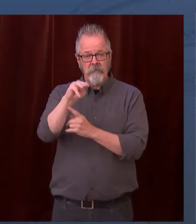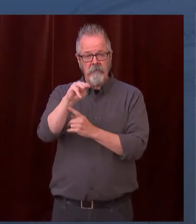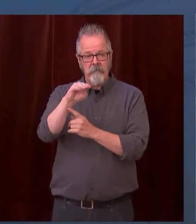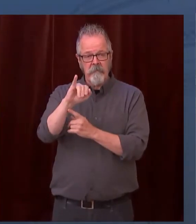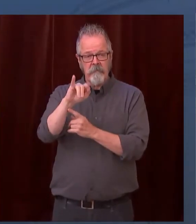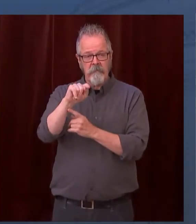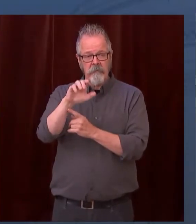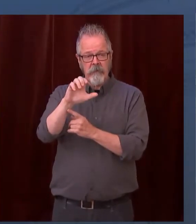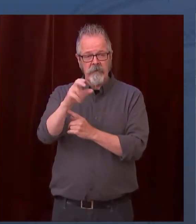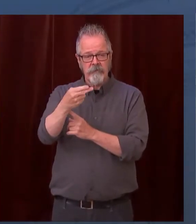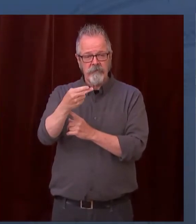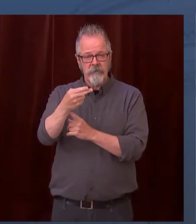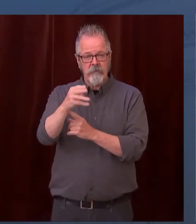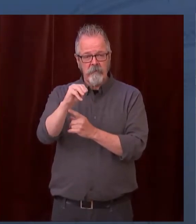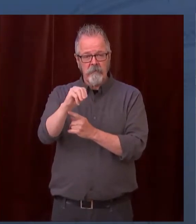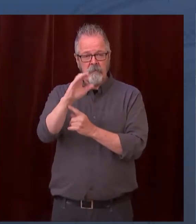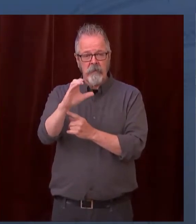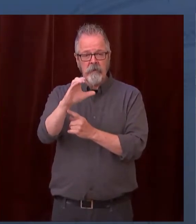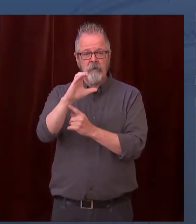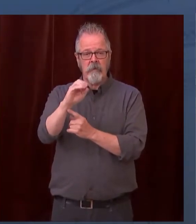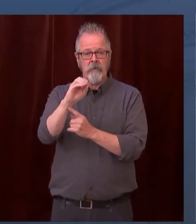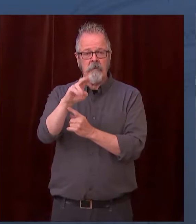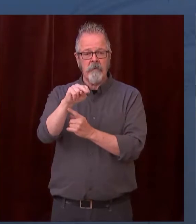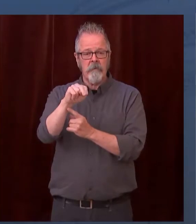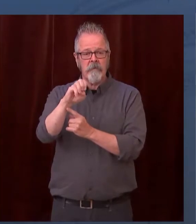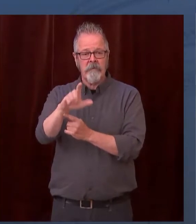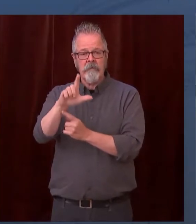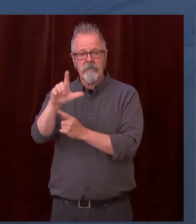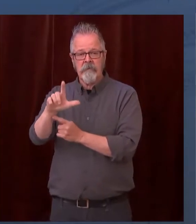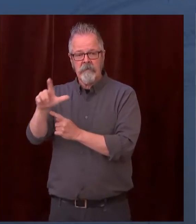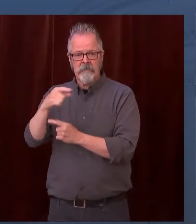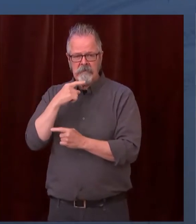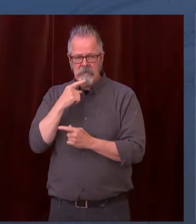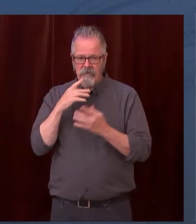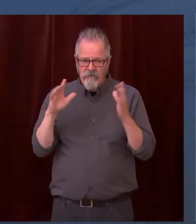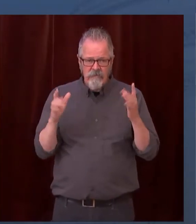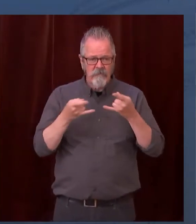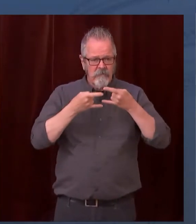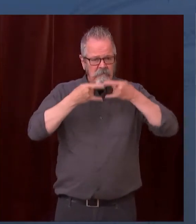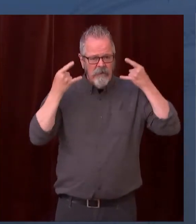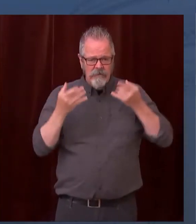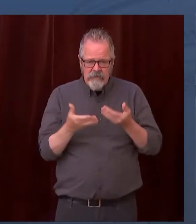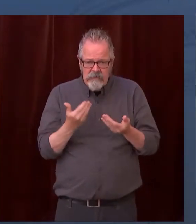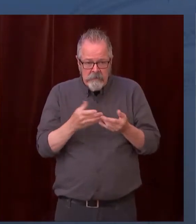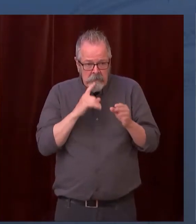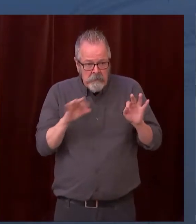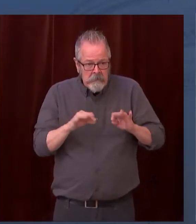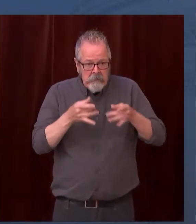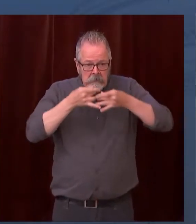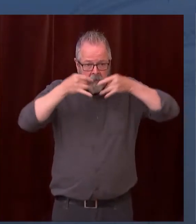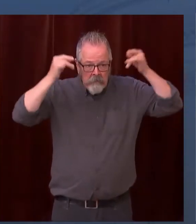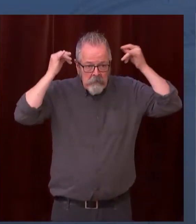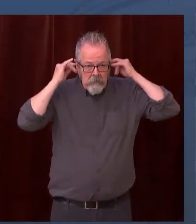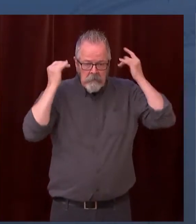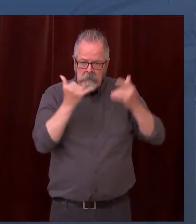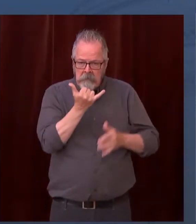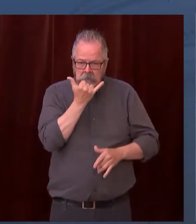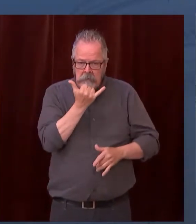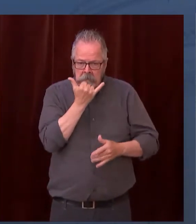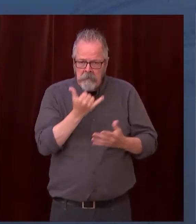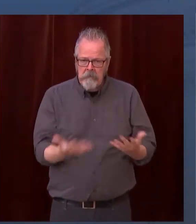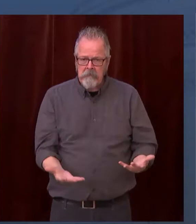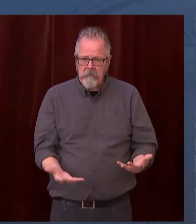mask. He kind of said it isn't that big a deal. Republican Congressman Dan Newhouse, who represents the Yakima and